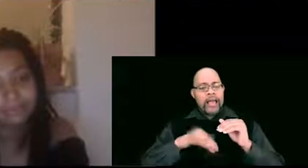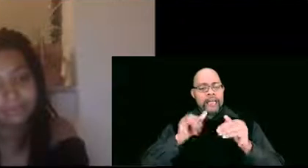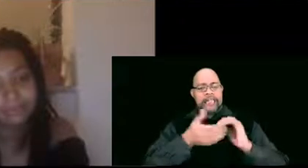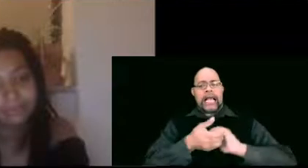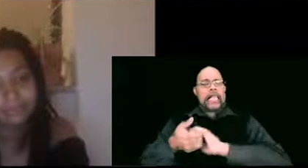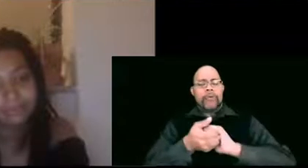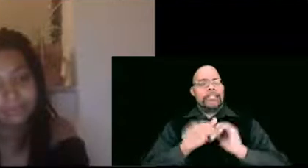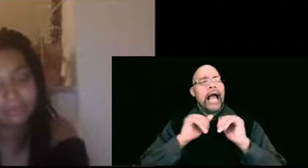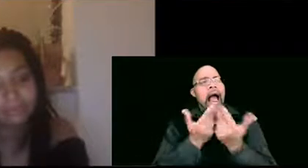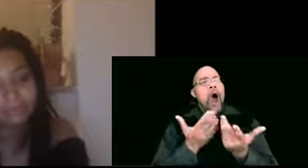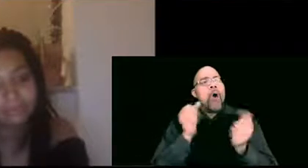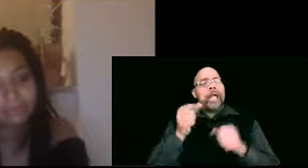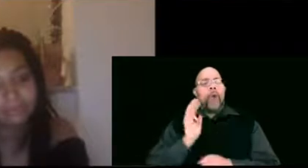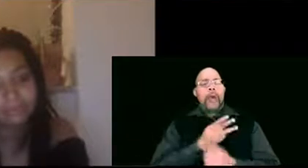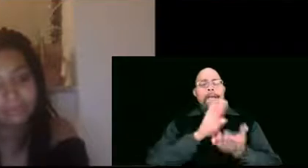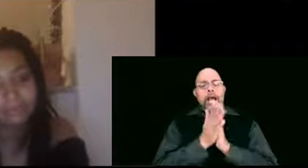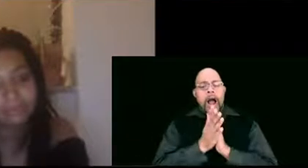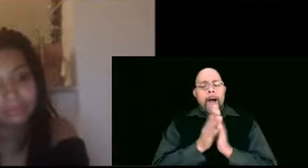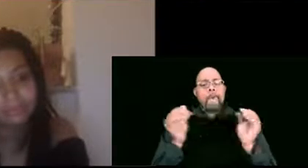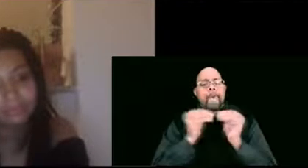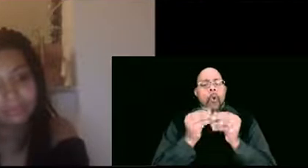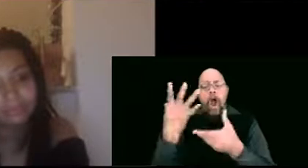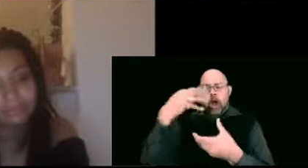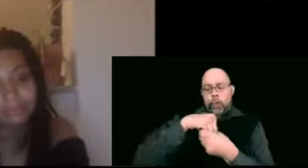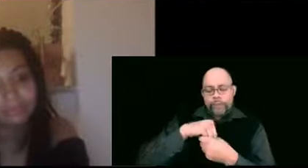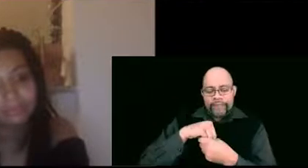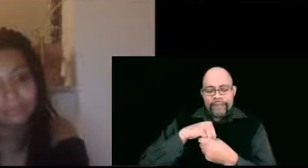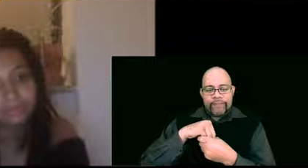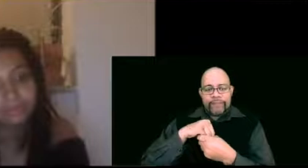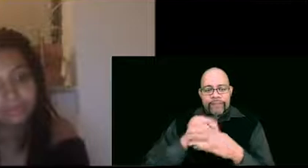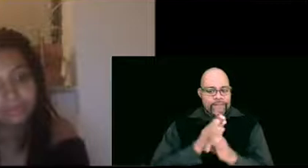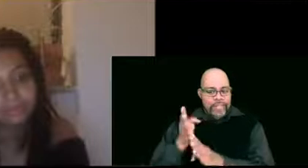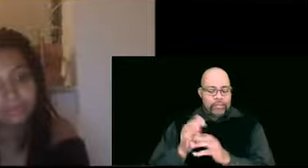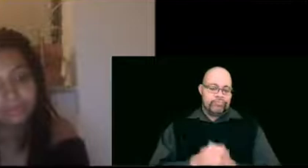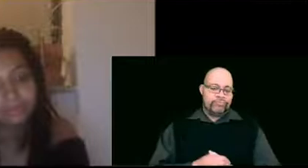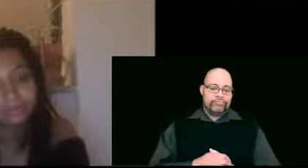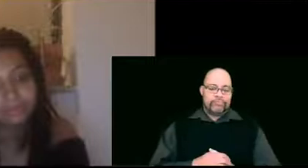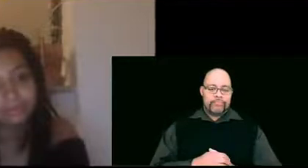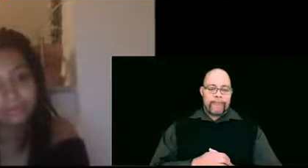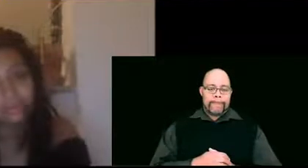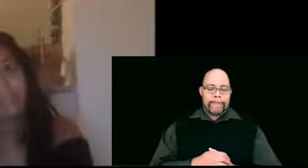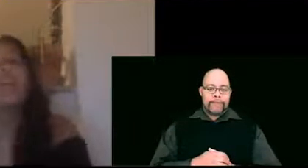than these collaborations? Like how can we become a more inclusive field?